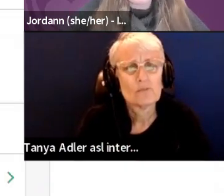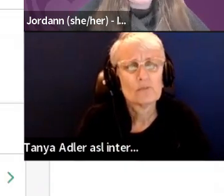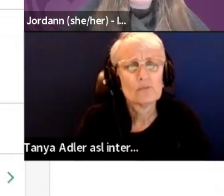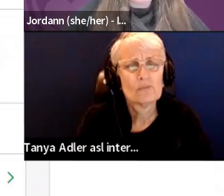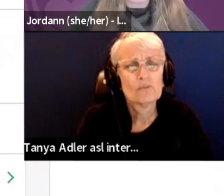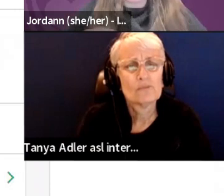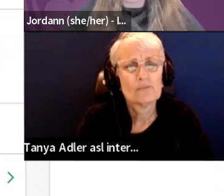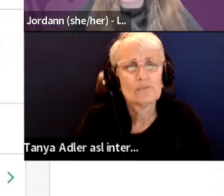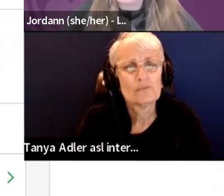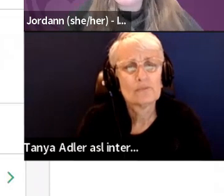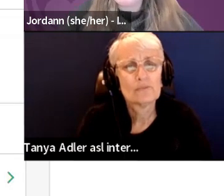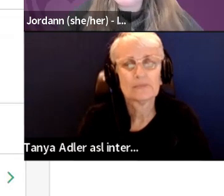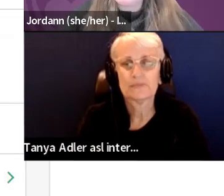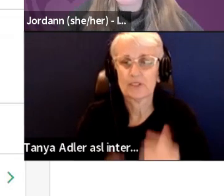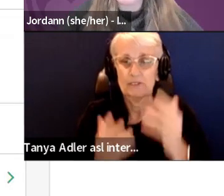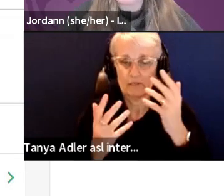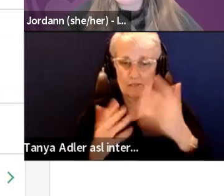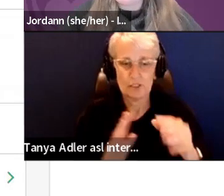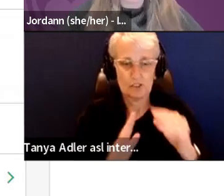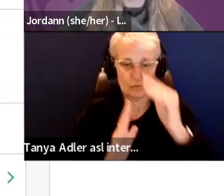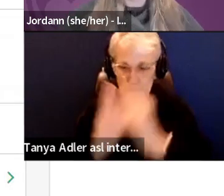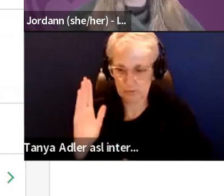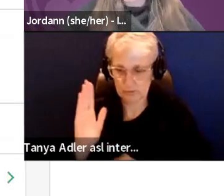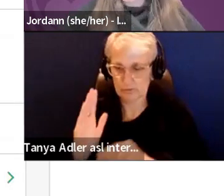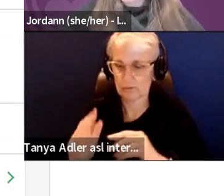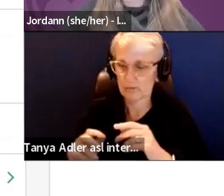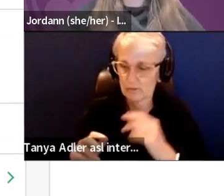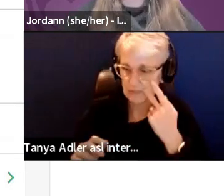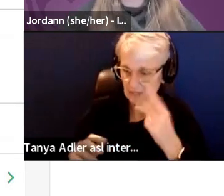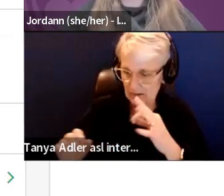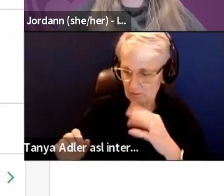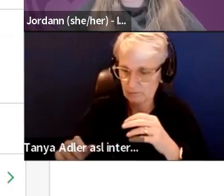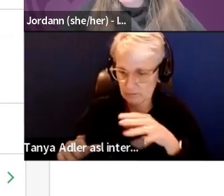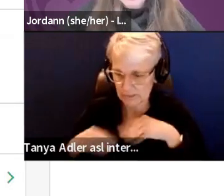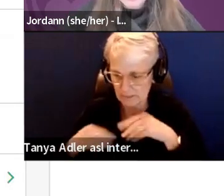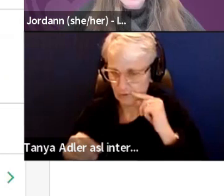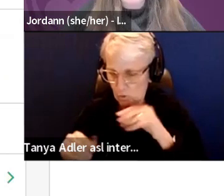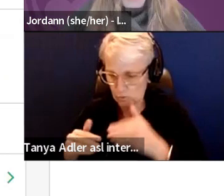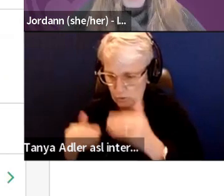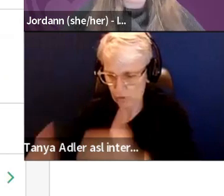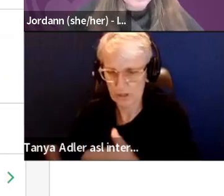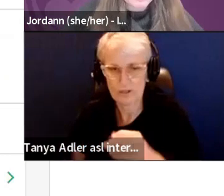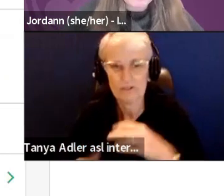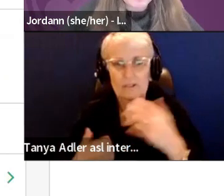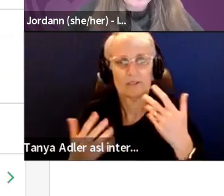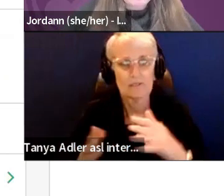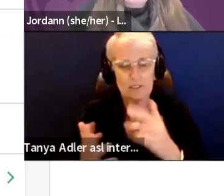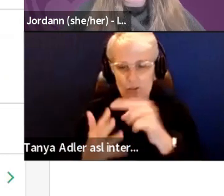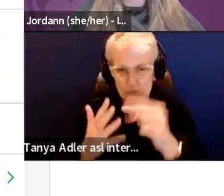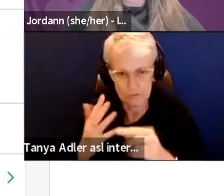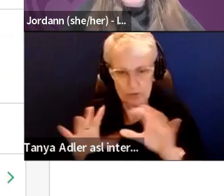So after you complete the eligibility form, so you've created an account, you've logged in, you've verified your